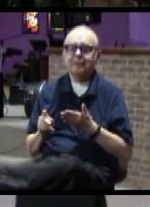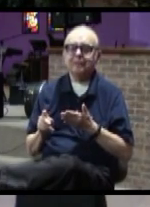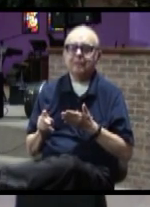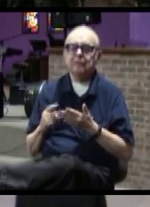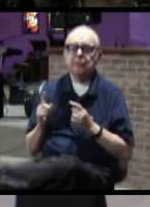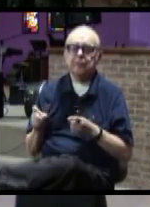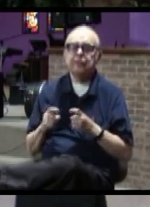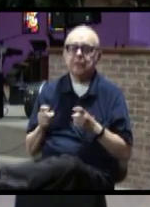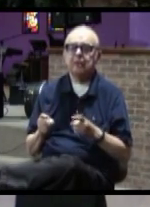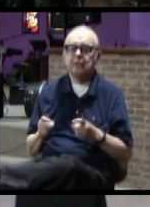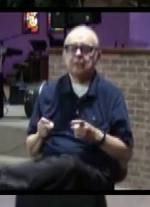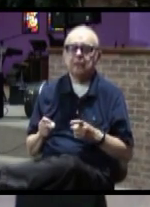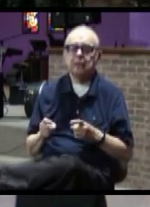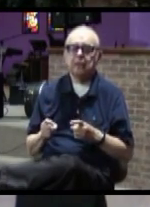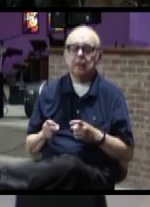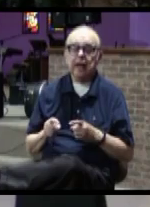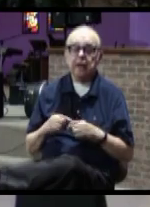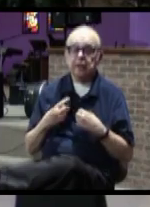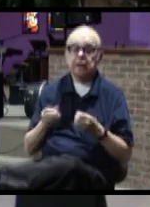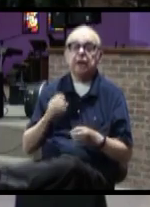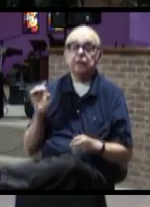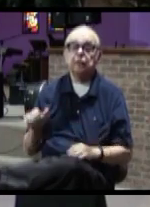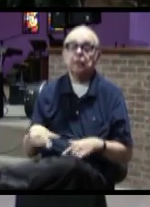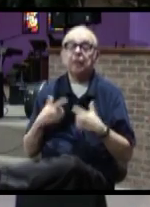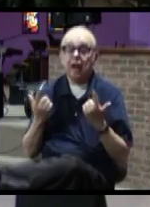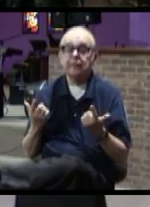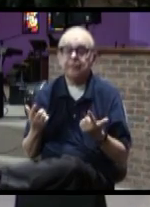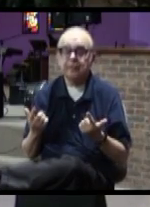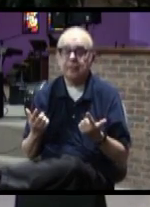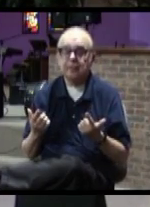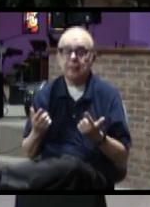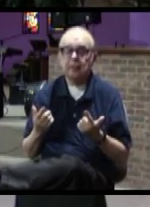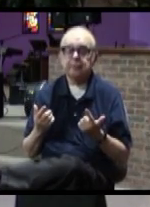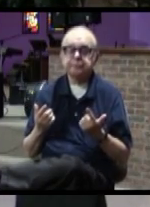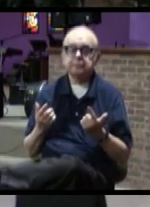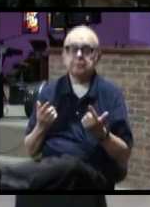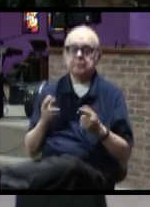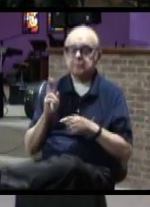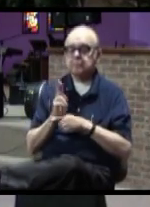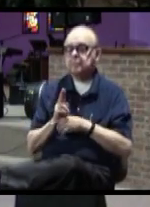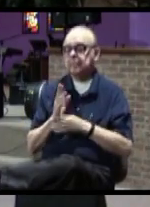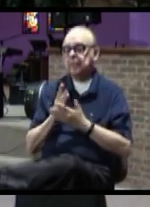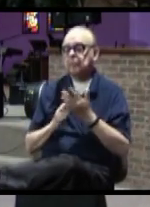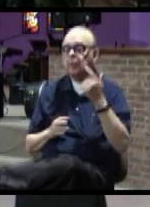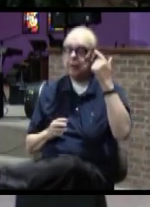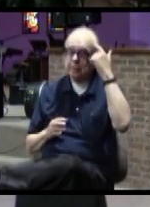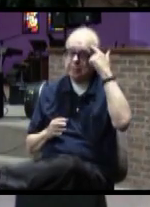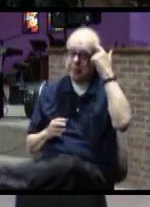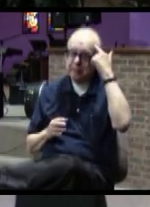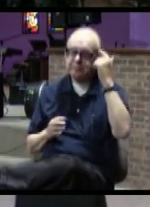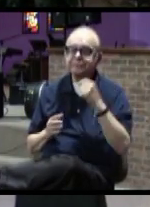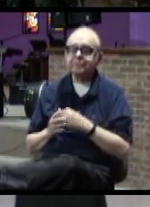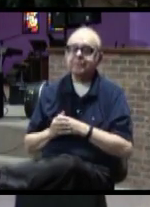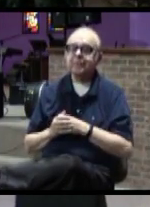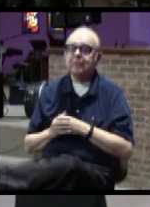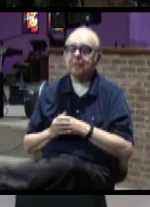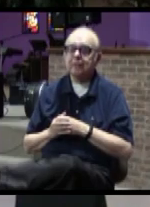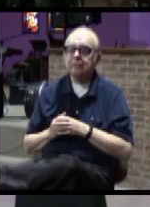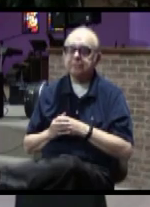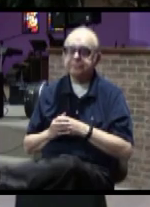the consequences of the forgiveness, which is eternal life. So, if you only use part of your